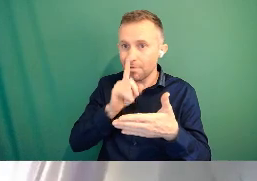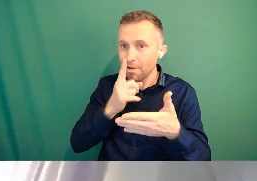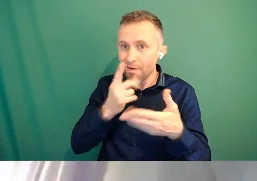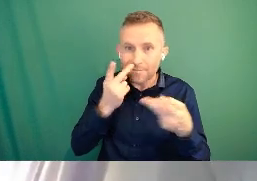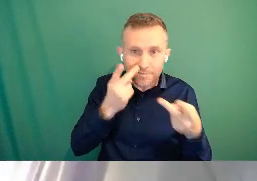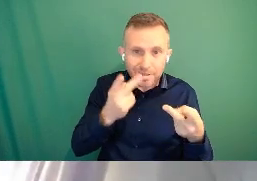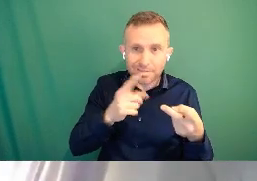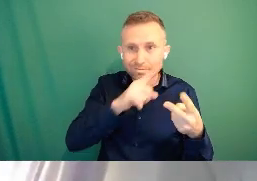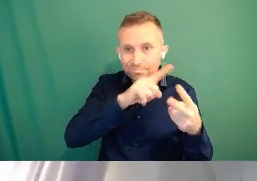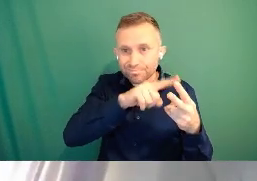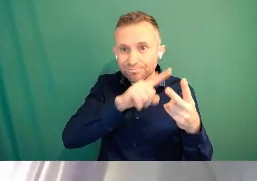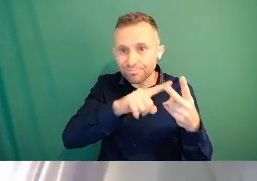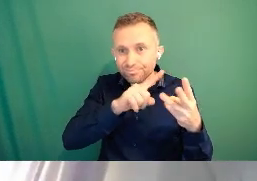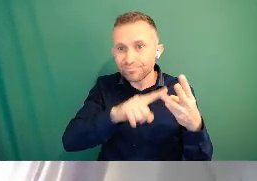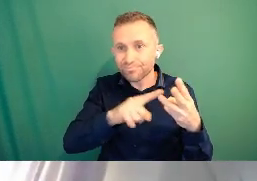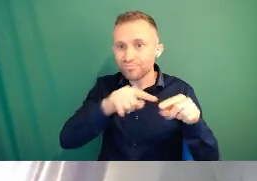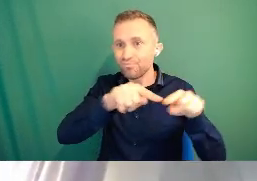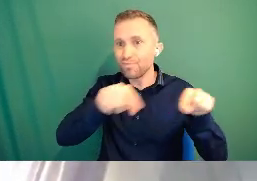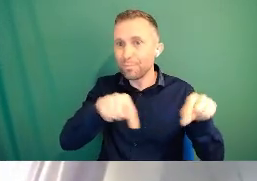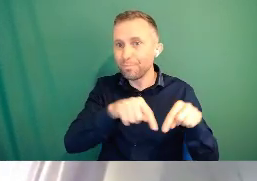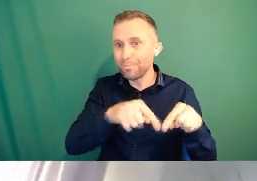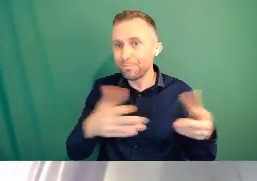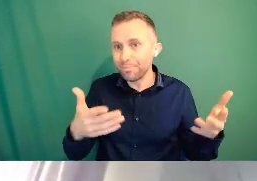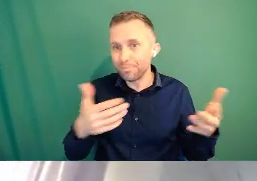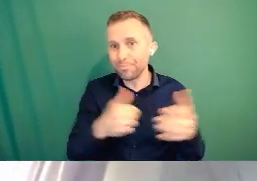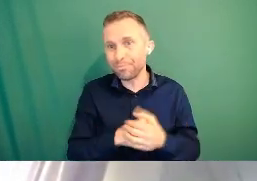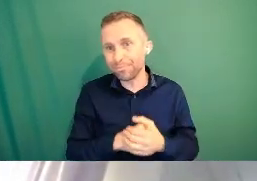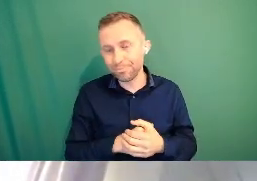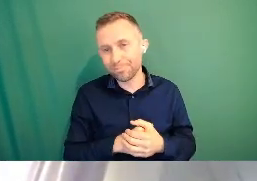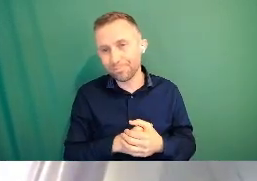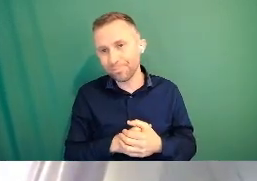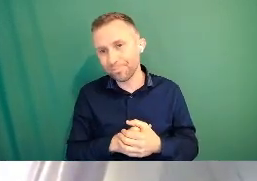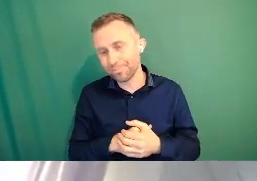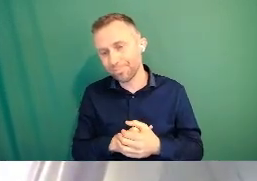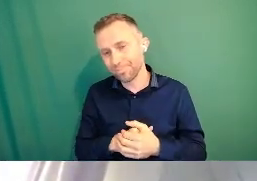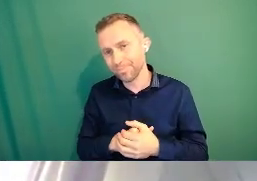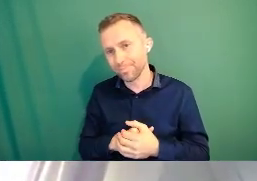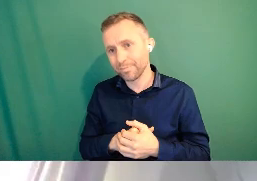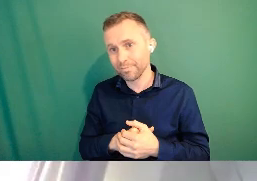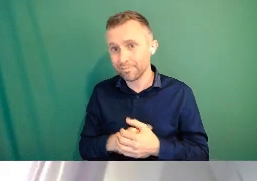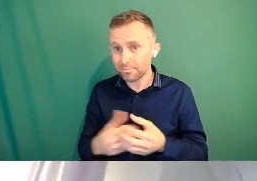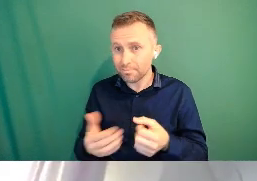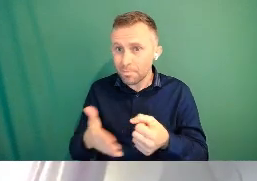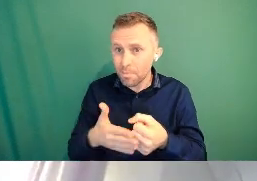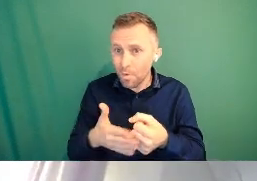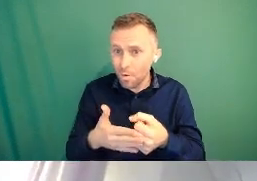looked after, but also you are free of charge anyway.